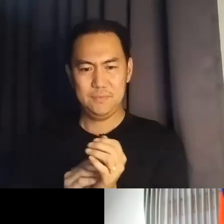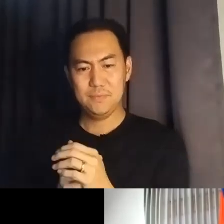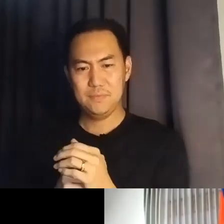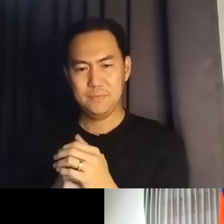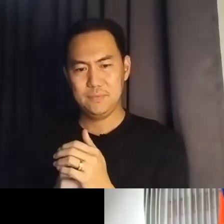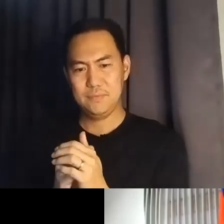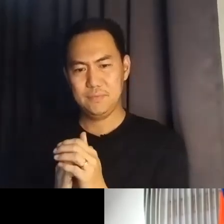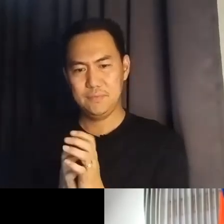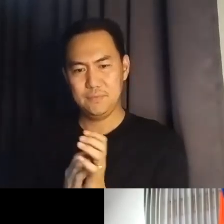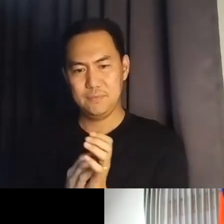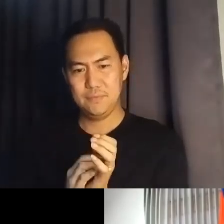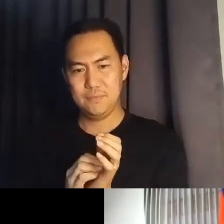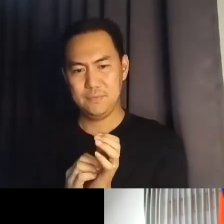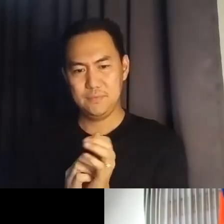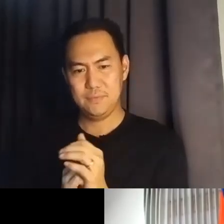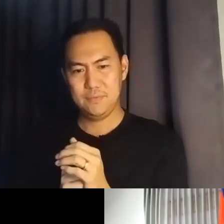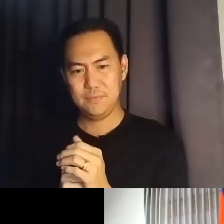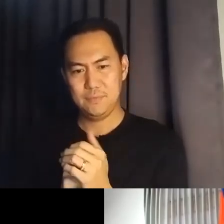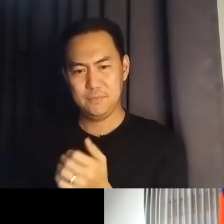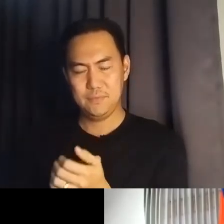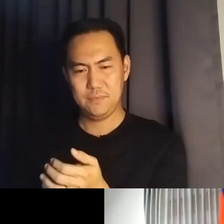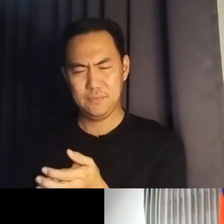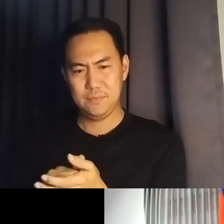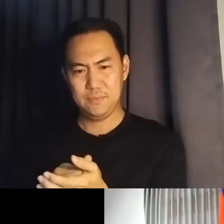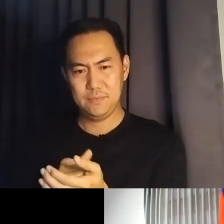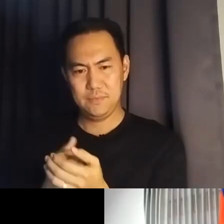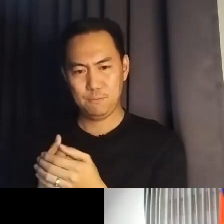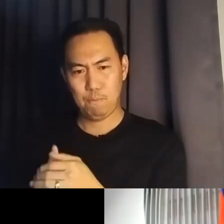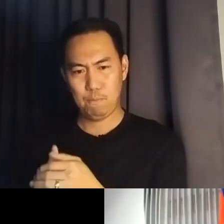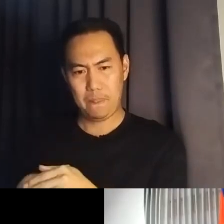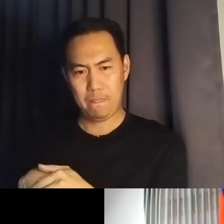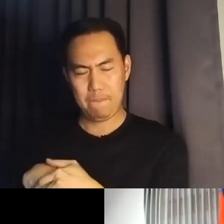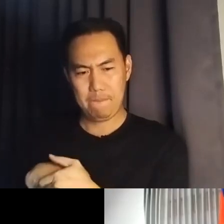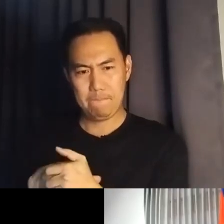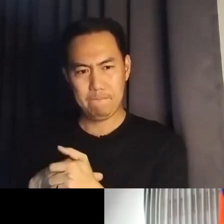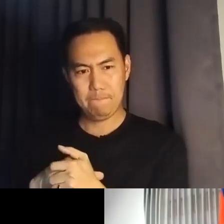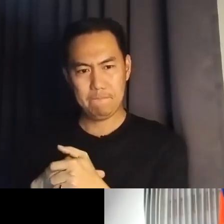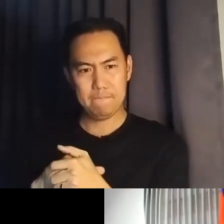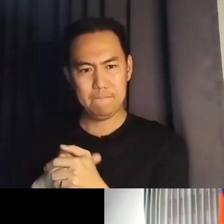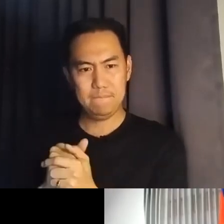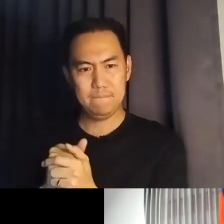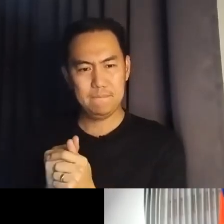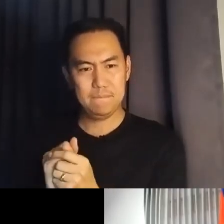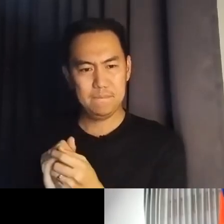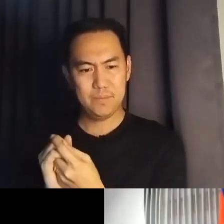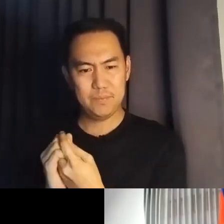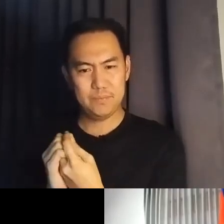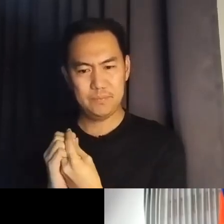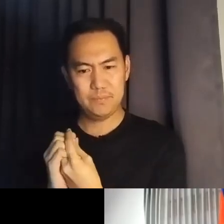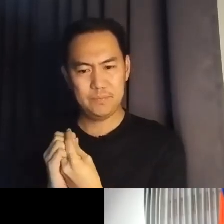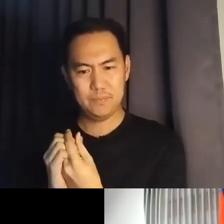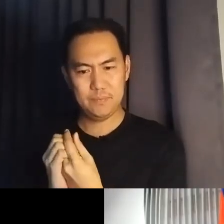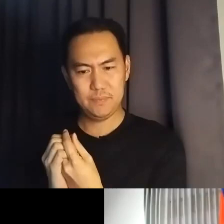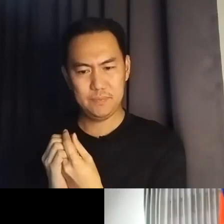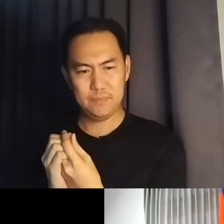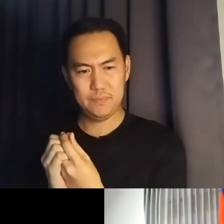metric or tools. You see, according to the victims who are female or male, we